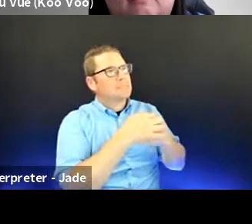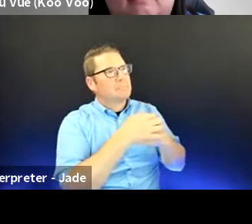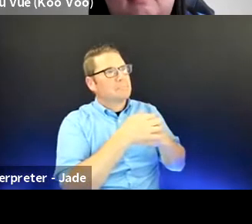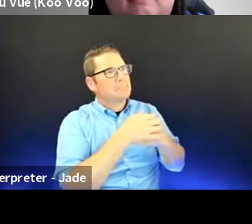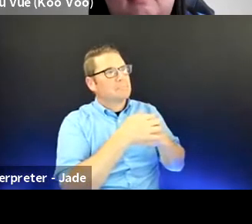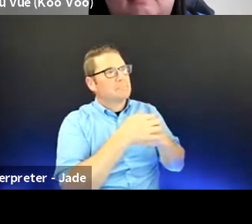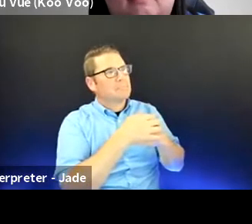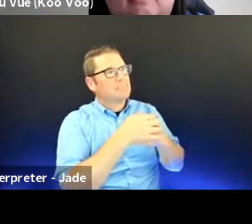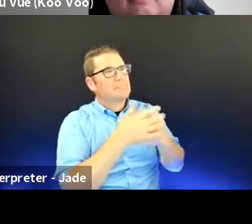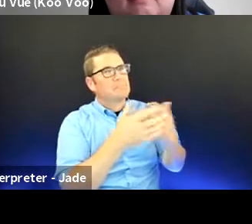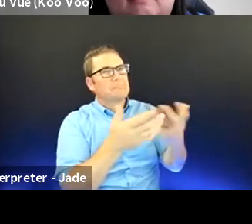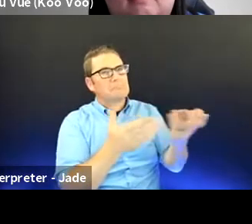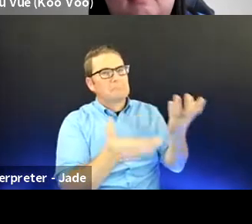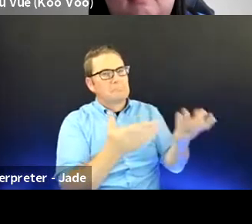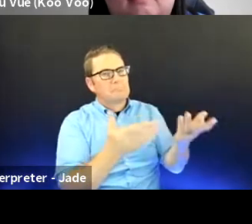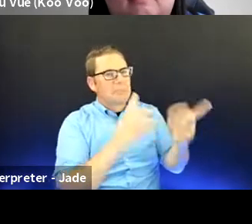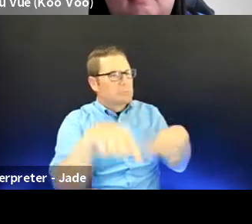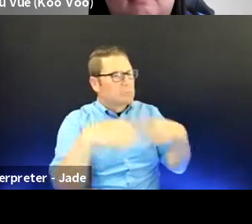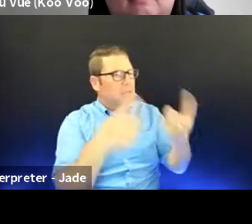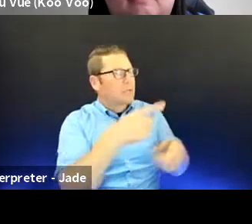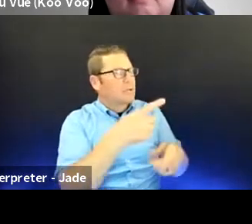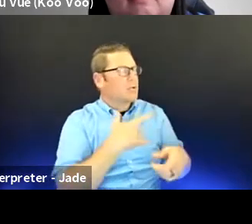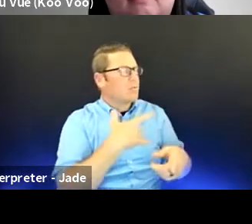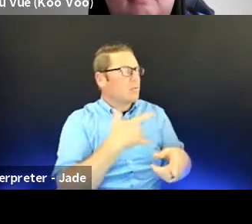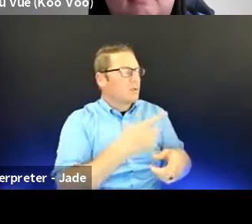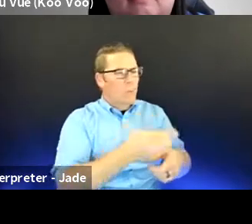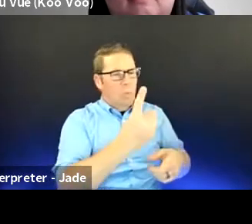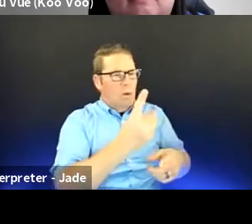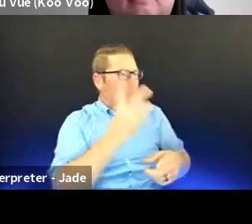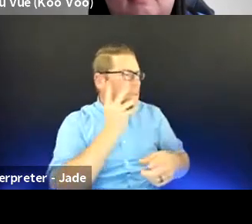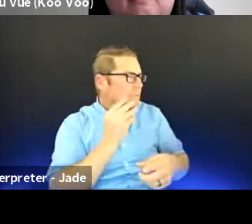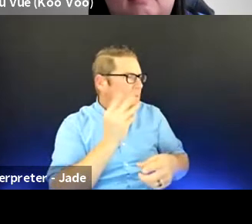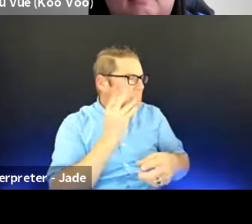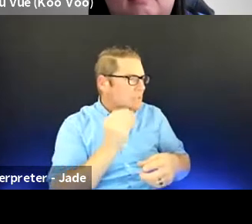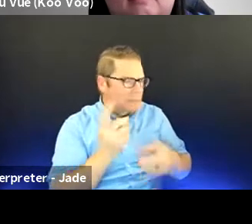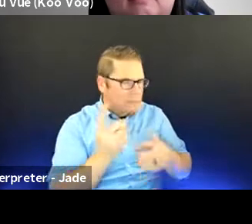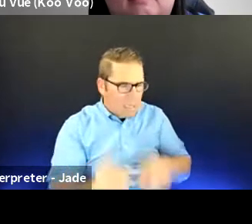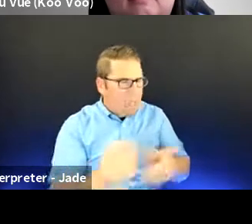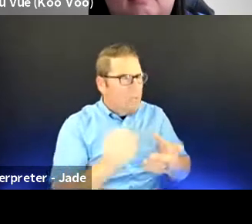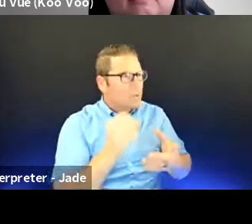was there an experience that happened, or was there a reason why you were so